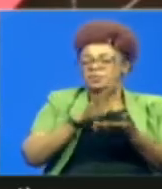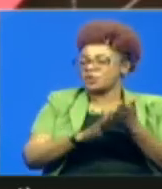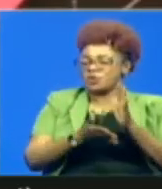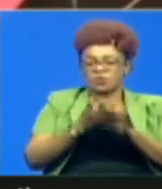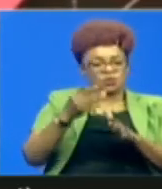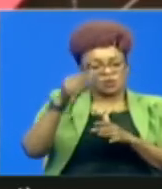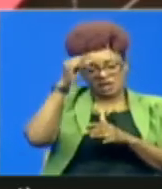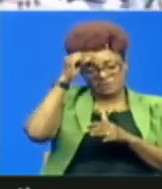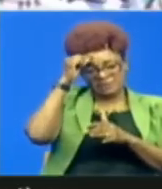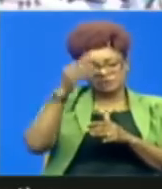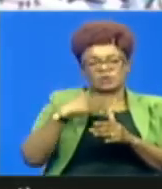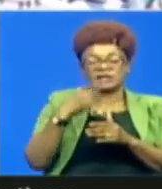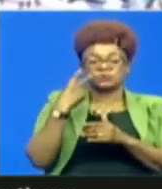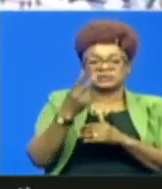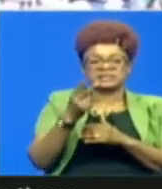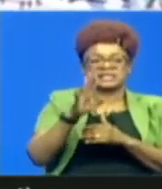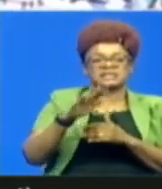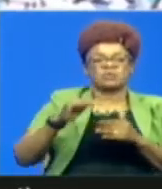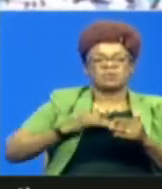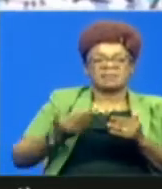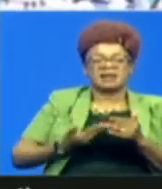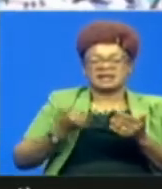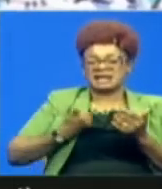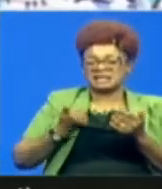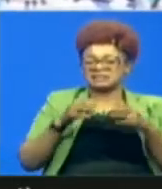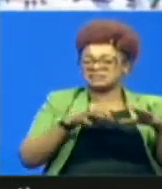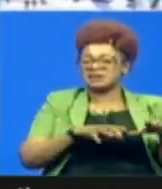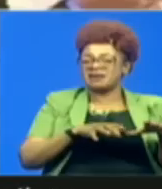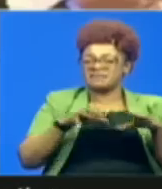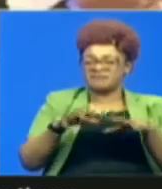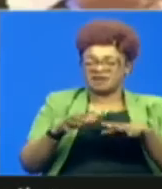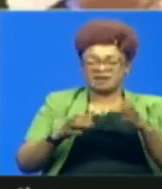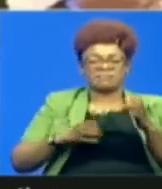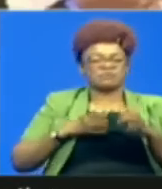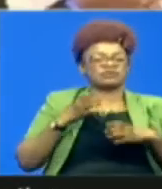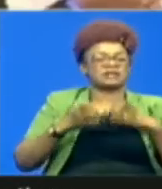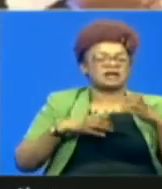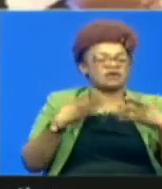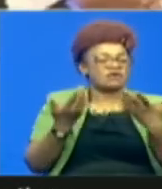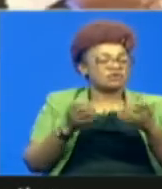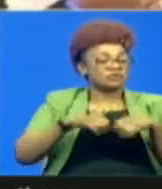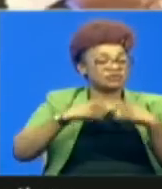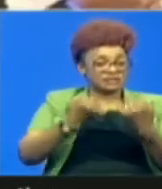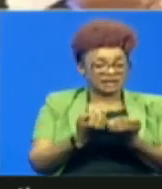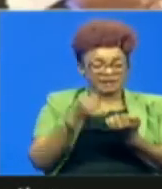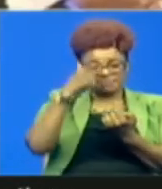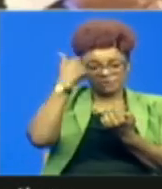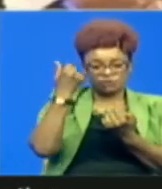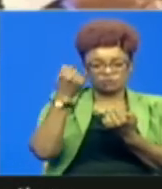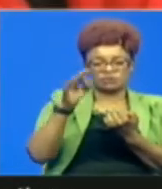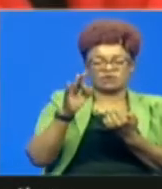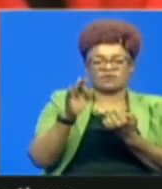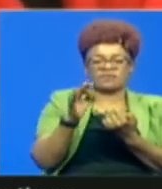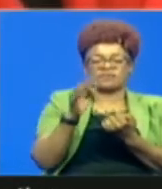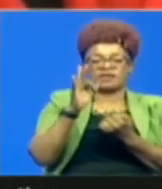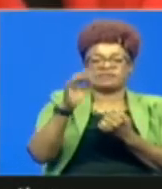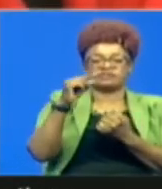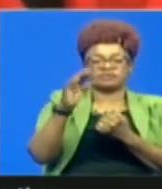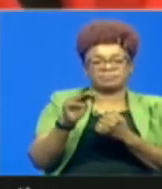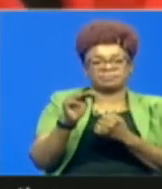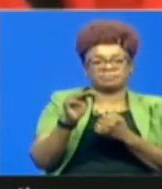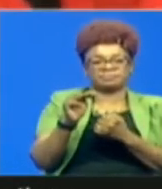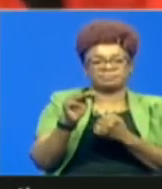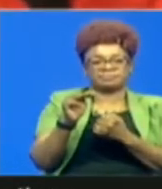like to see its women and girls suffer politically, emotionally or socially because of undergoing the retrogressive